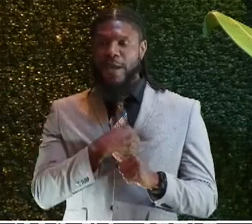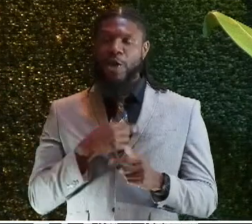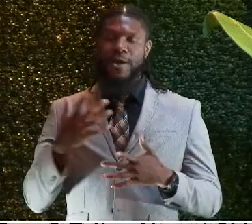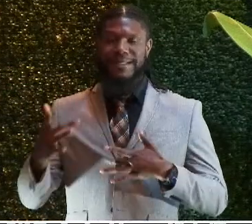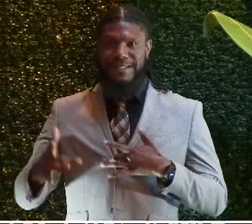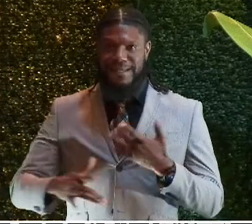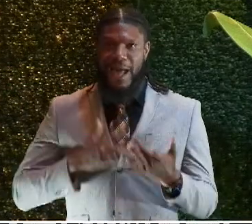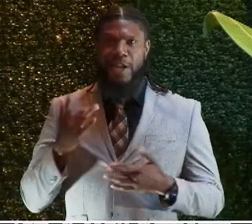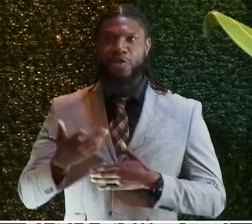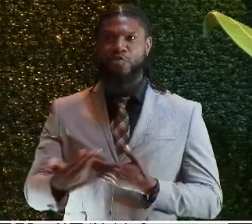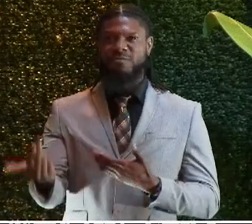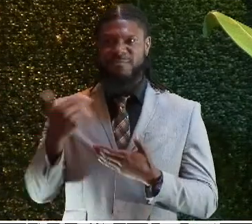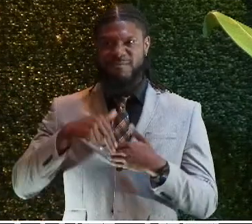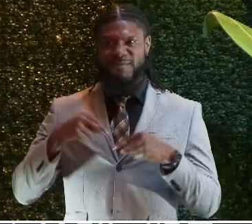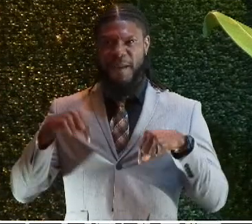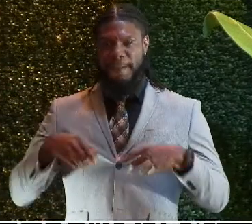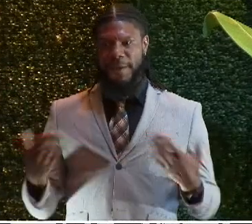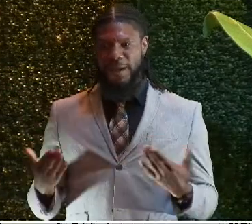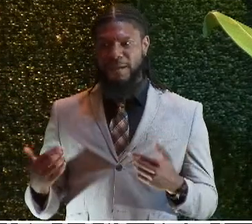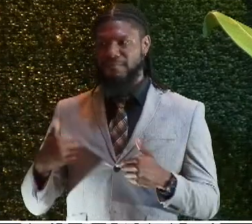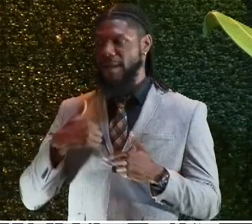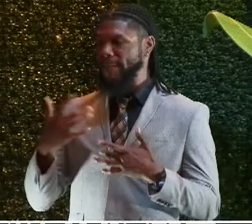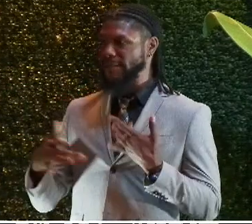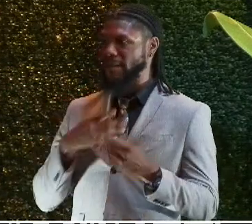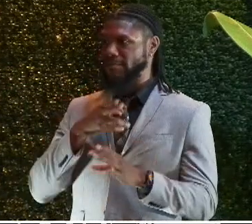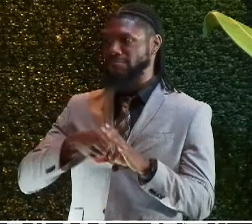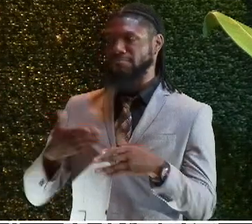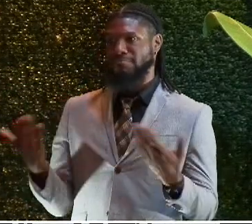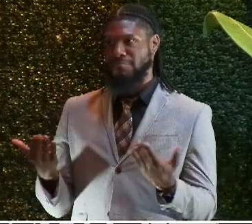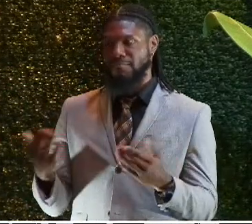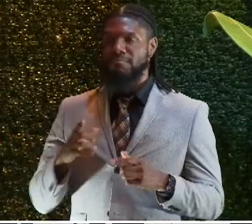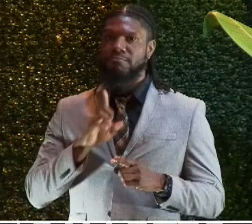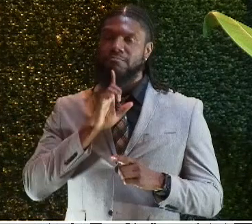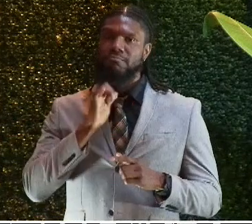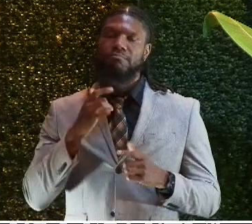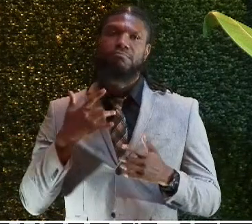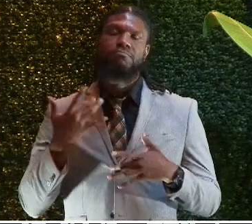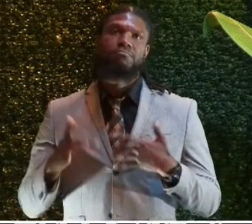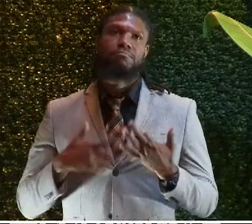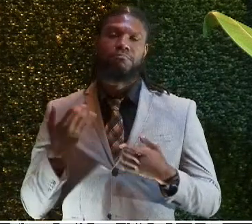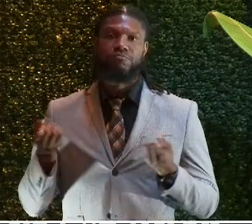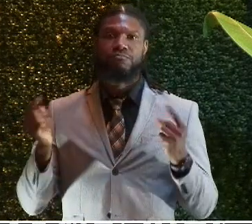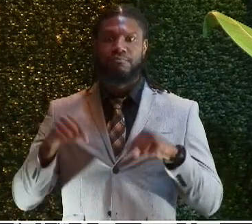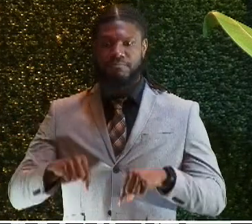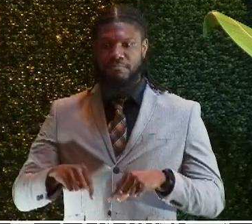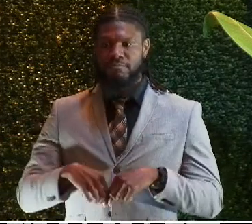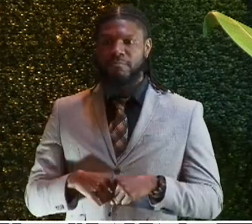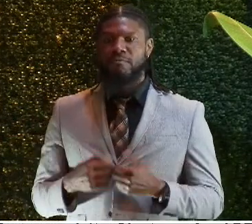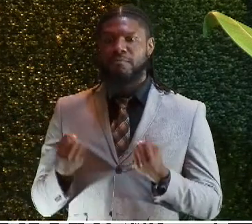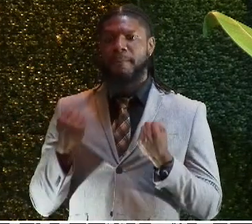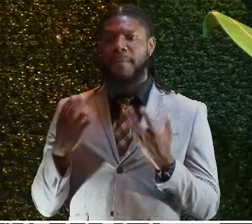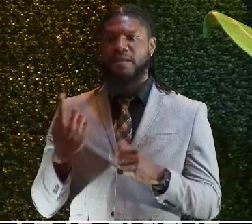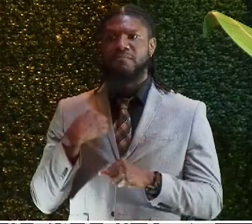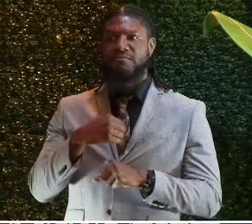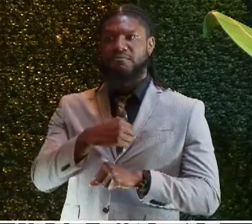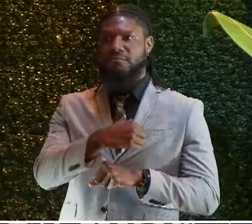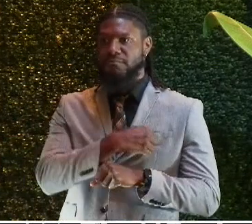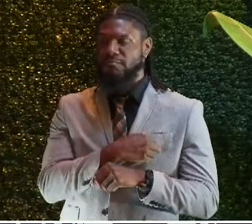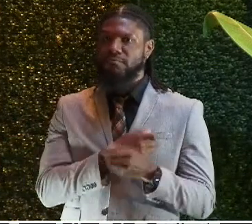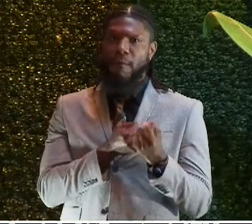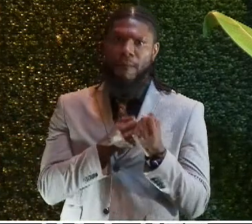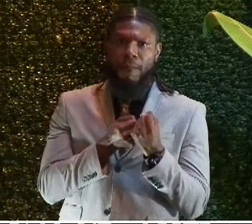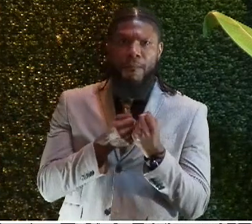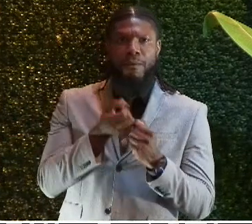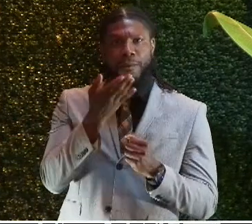excited that you are here. I'm excited to be here. So excited that you are here. Many of us are fangirls of you, of